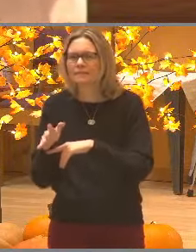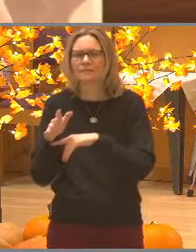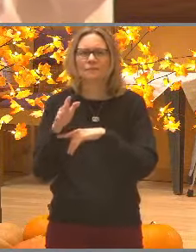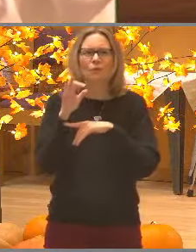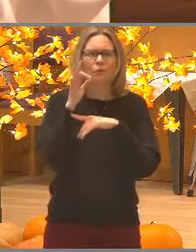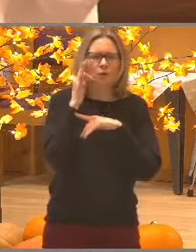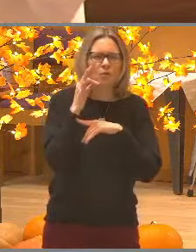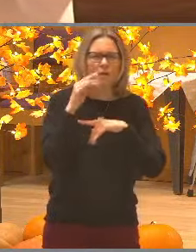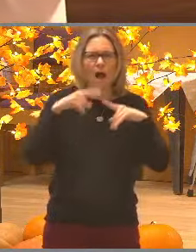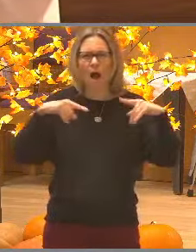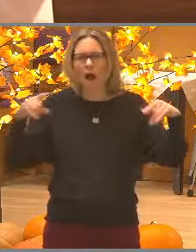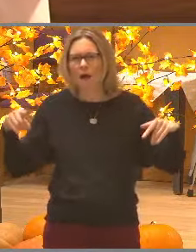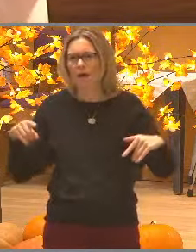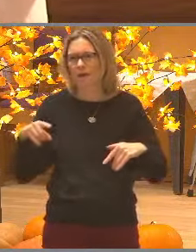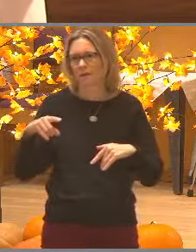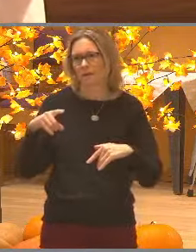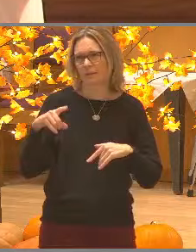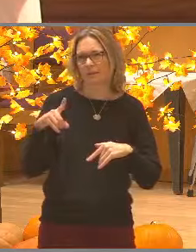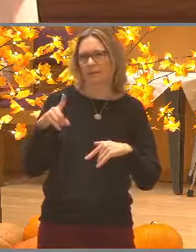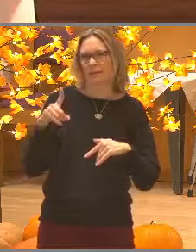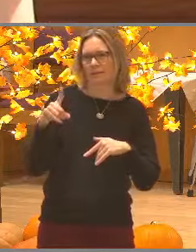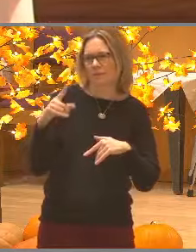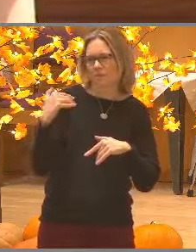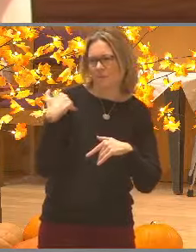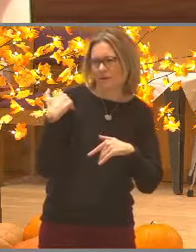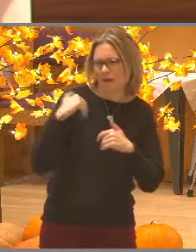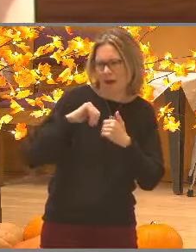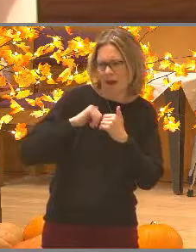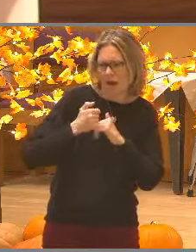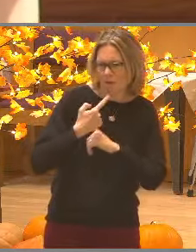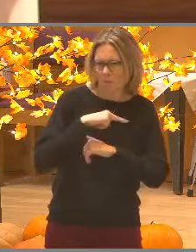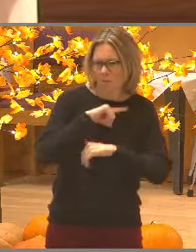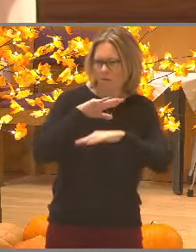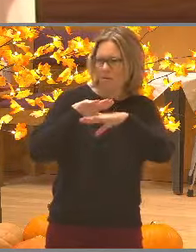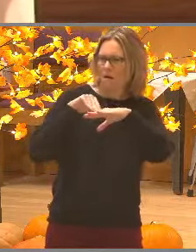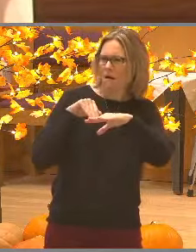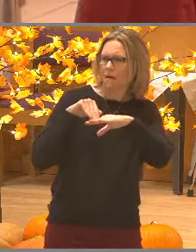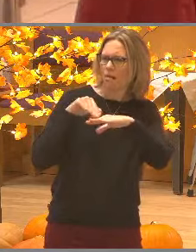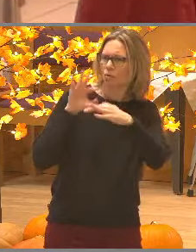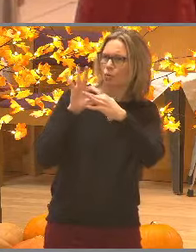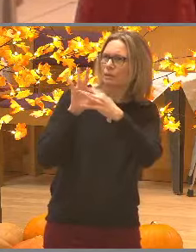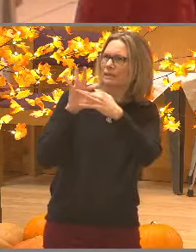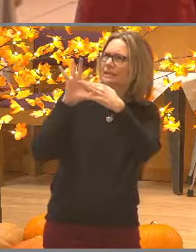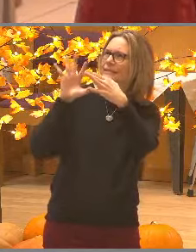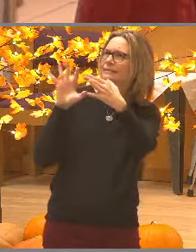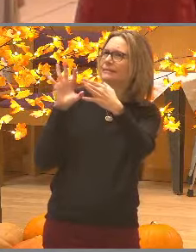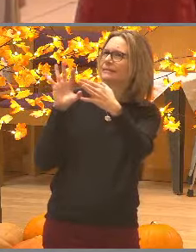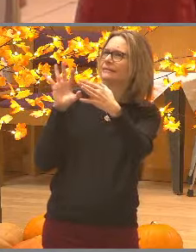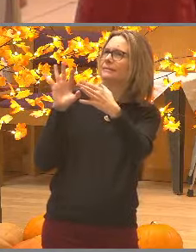this reminded me of how we are called to release and to let go.